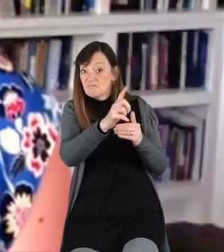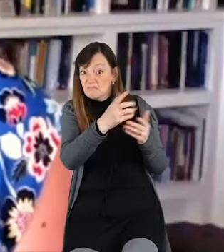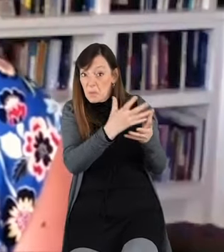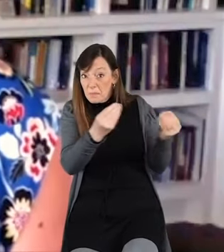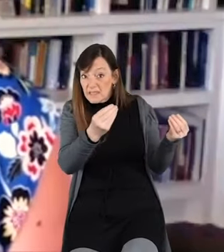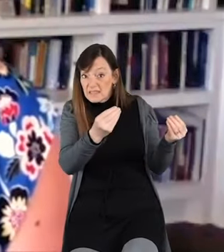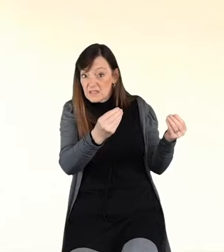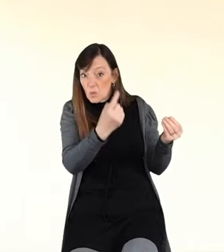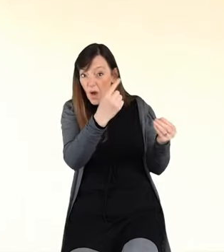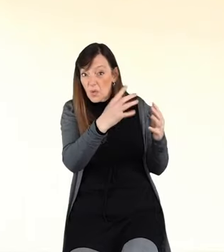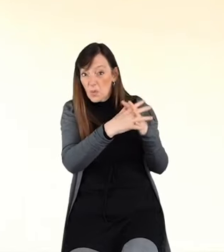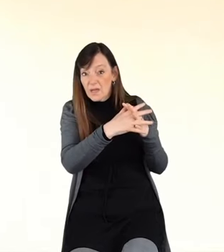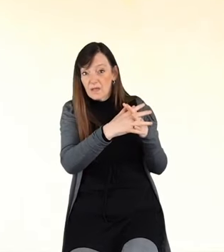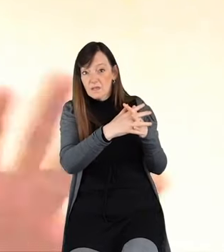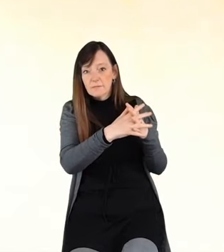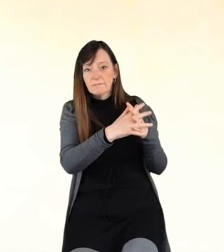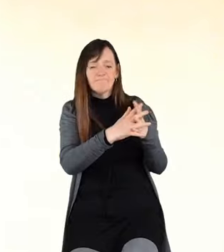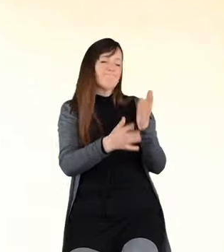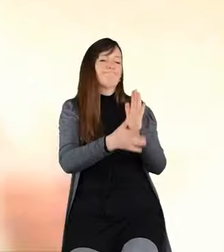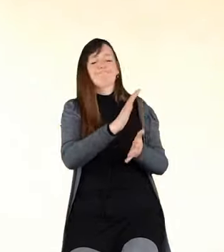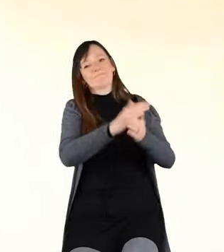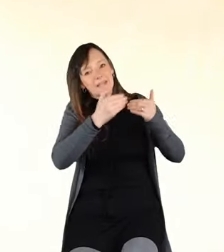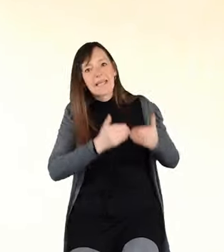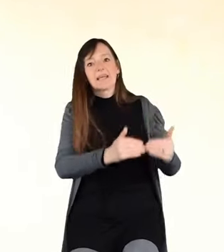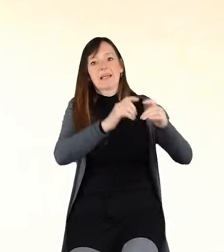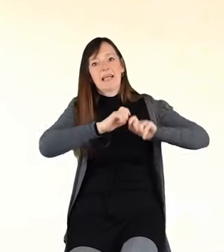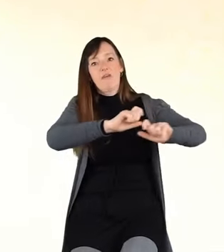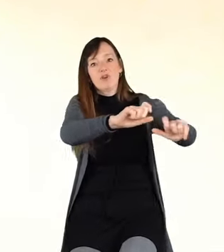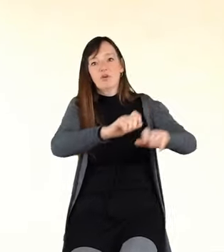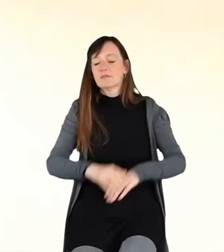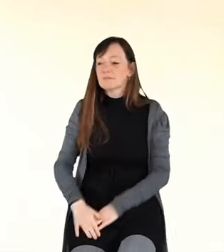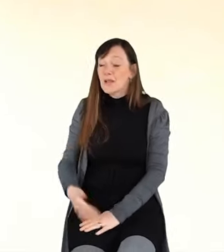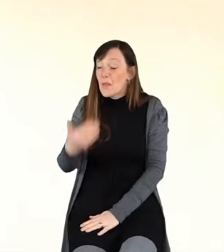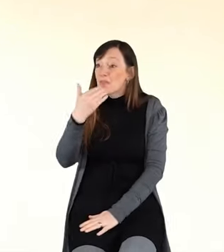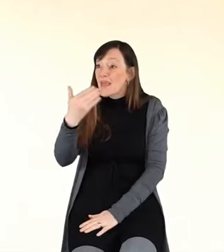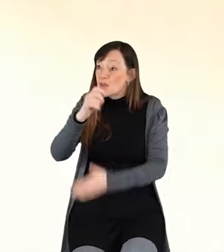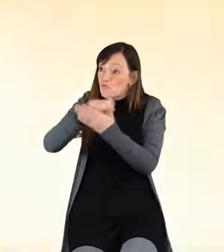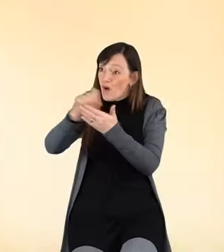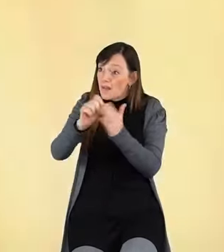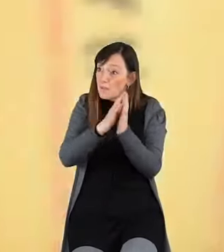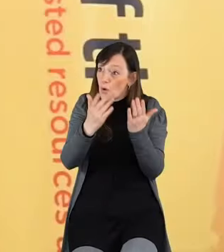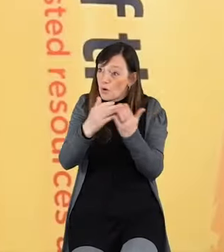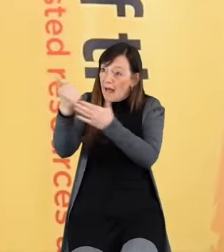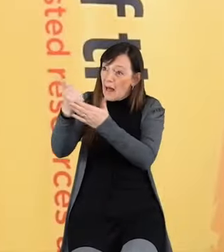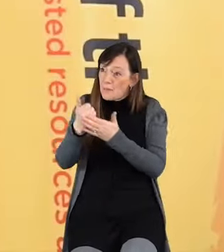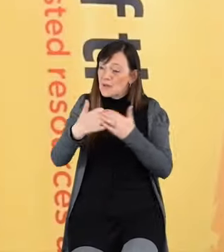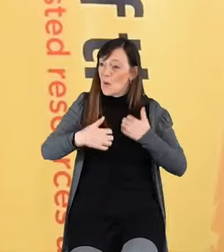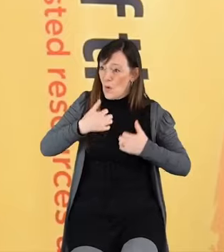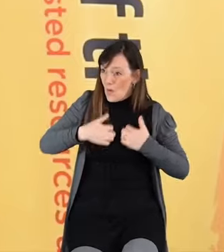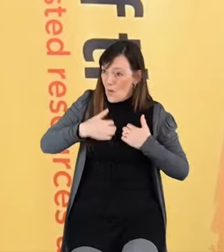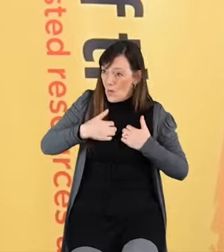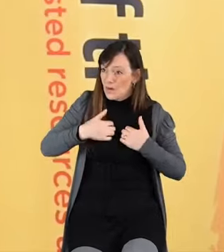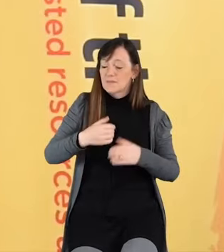over. Nancy, thank you so much. Thank you for writing the book. Thank you for helping us get excited about it too. We also have an